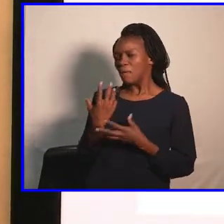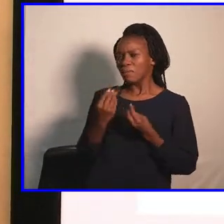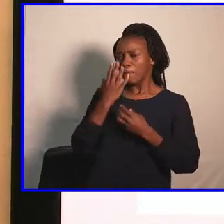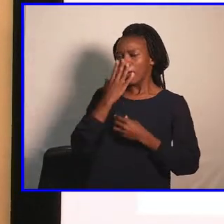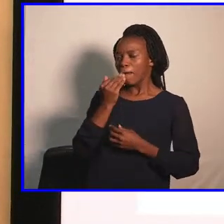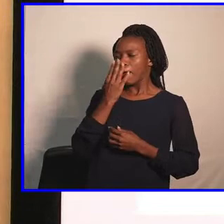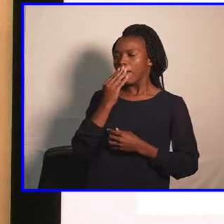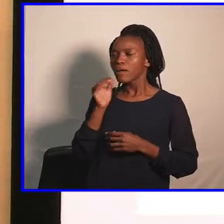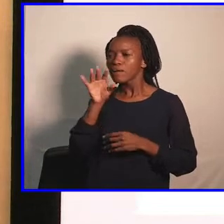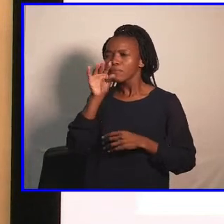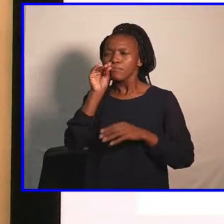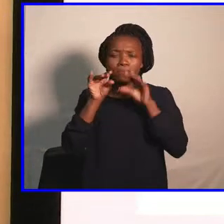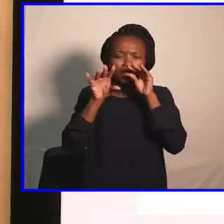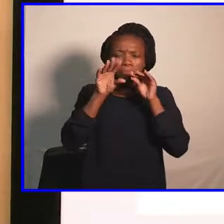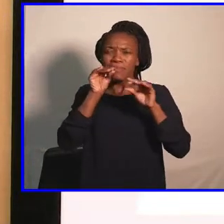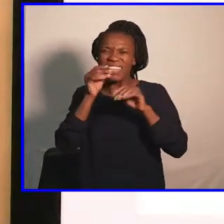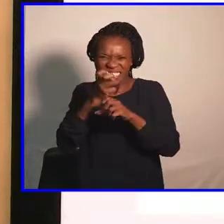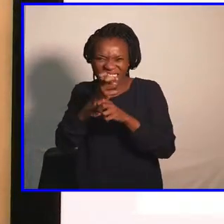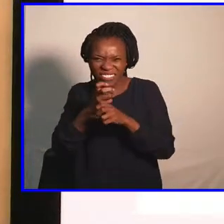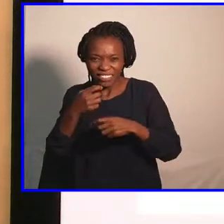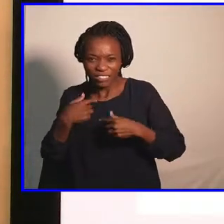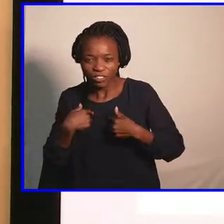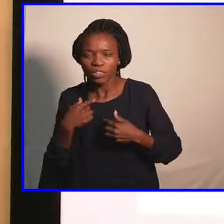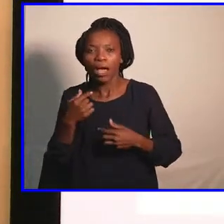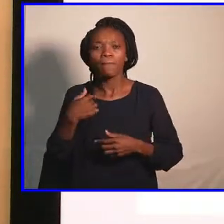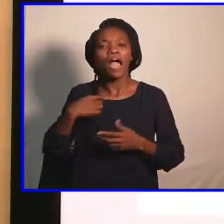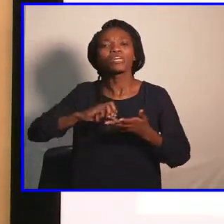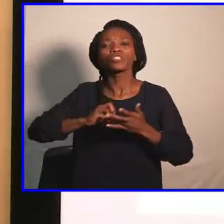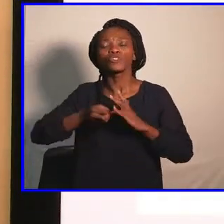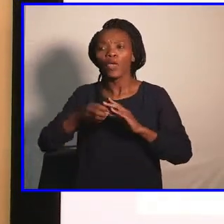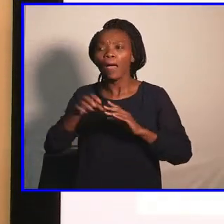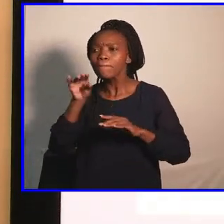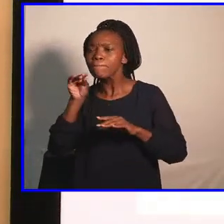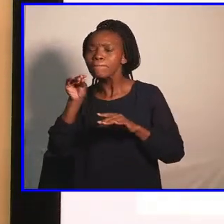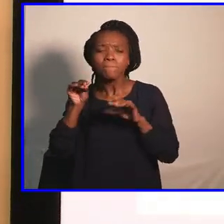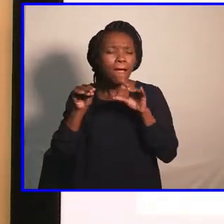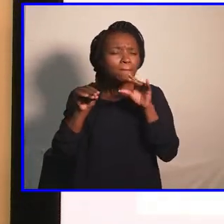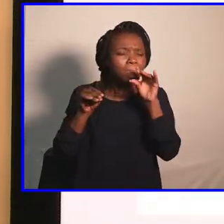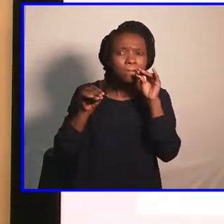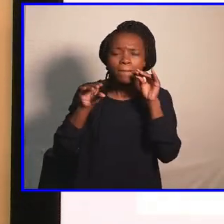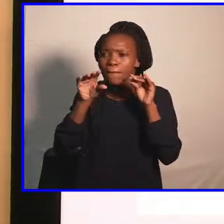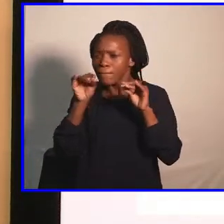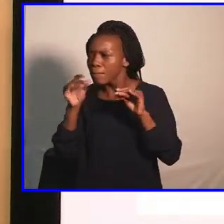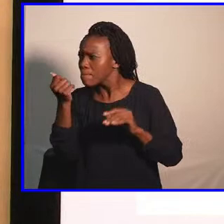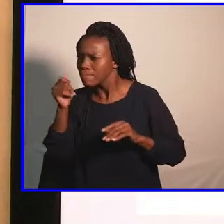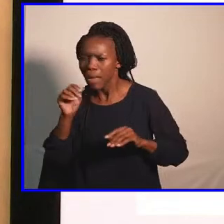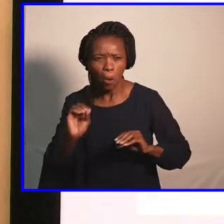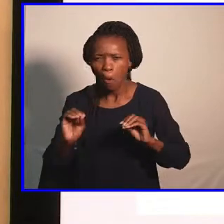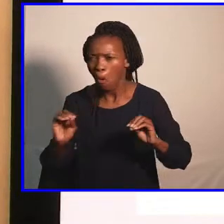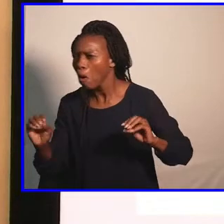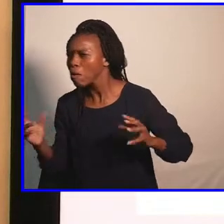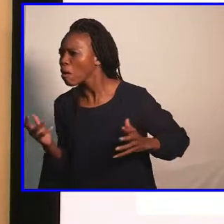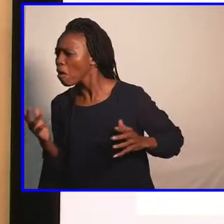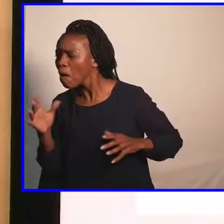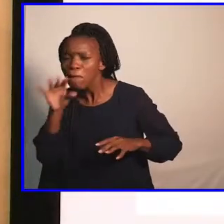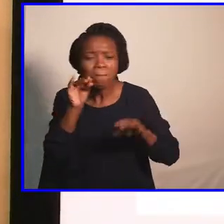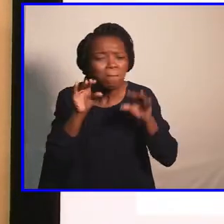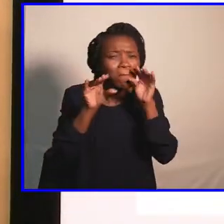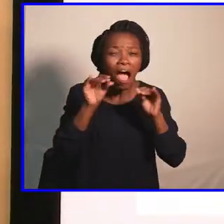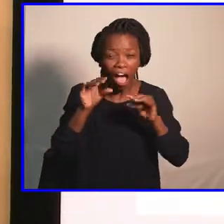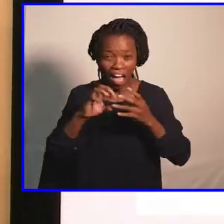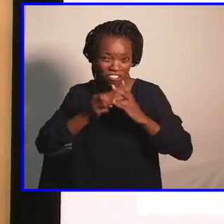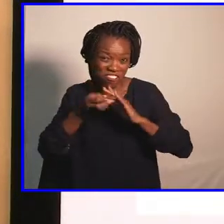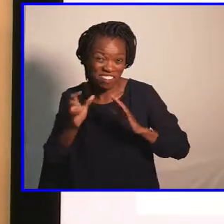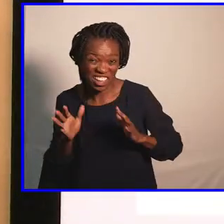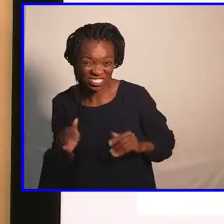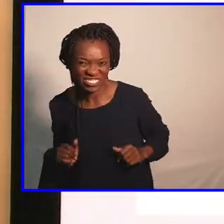my sense of smell is a bit gone. So I've been trying to sniff around to feel whether there's money that's smelling here, as